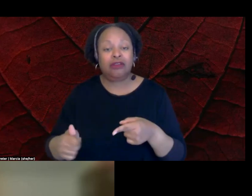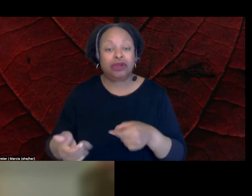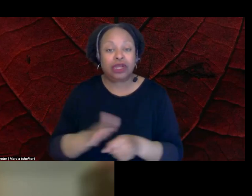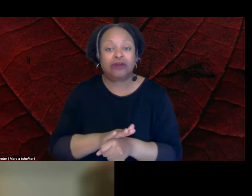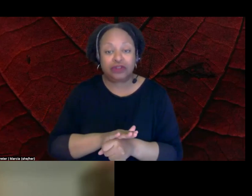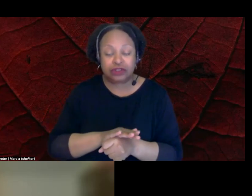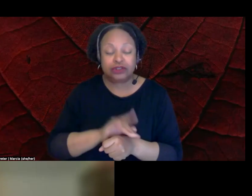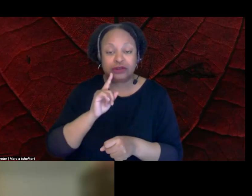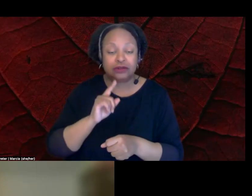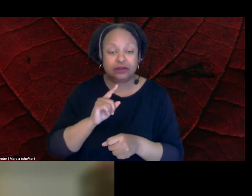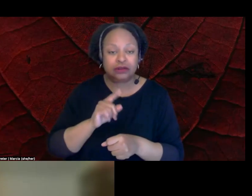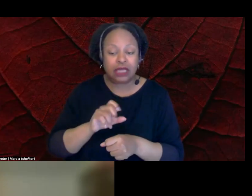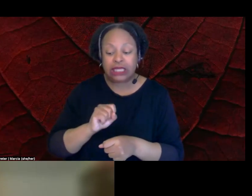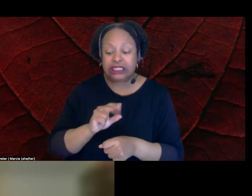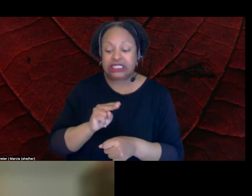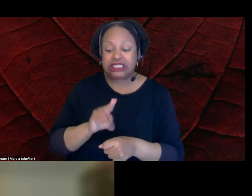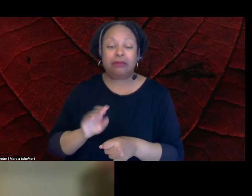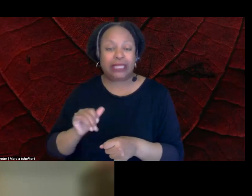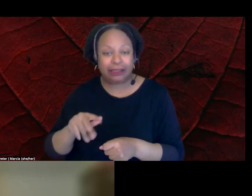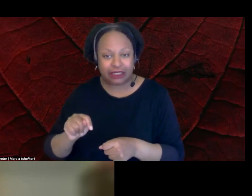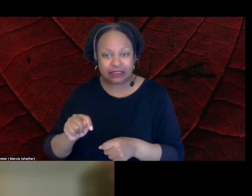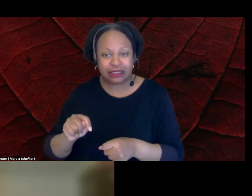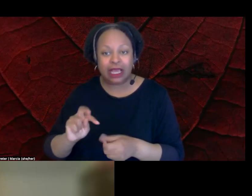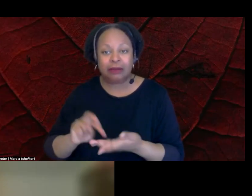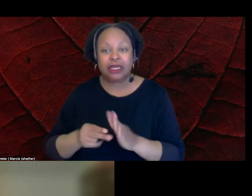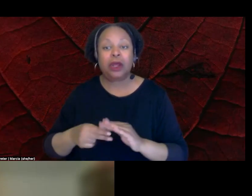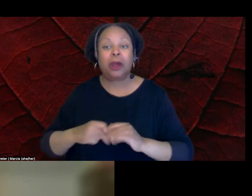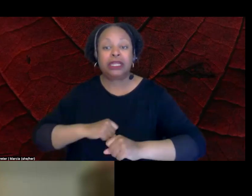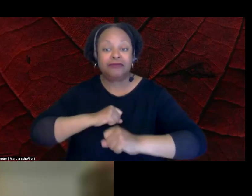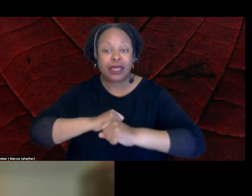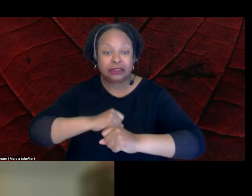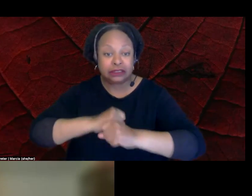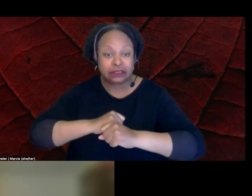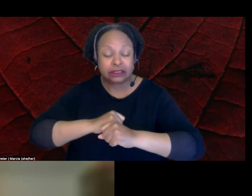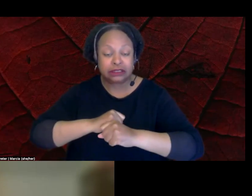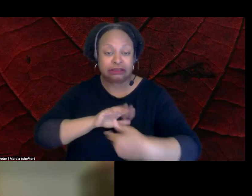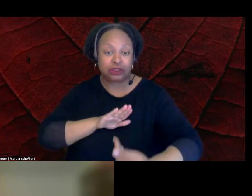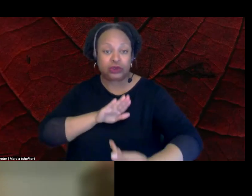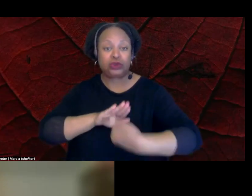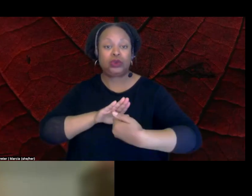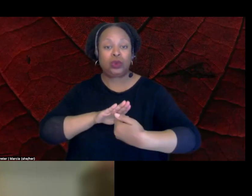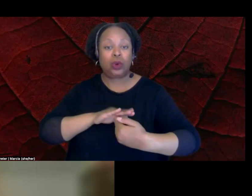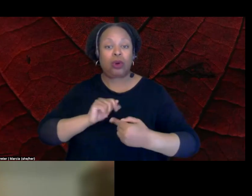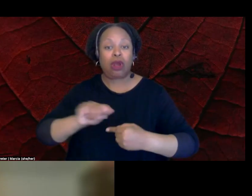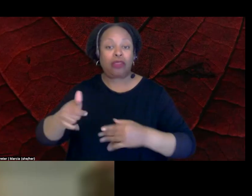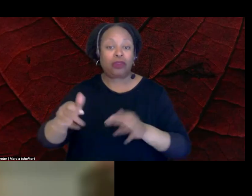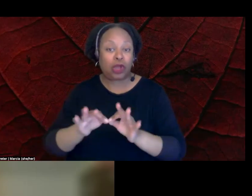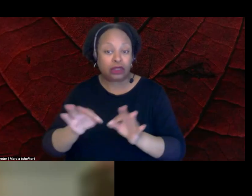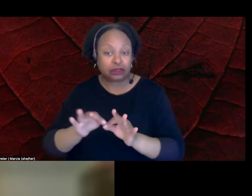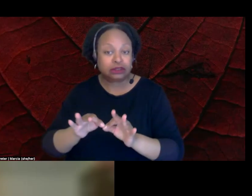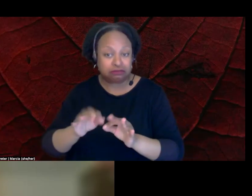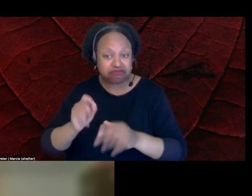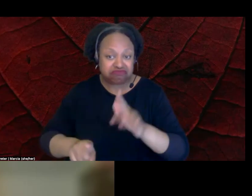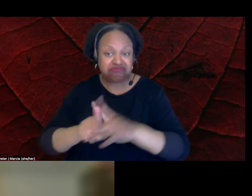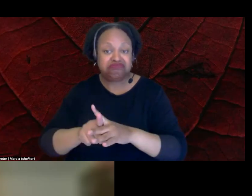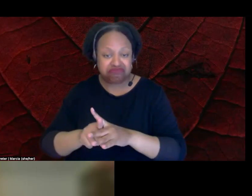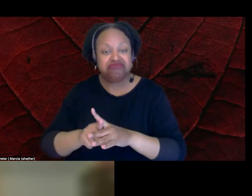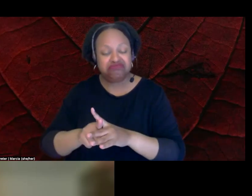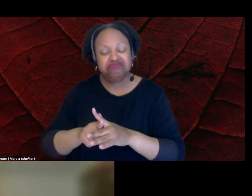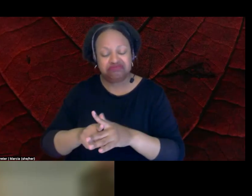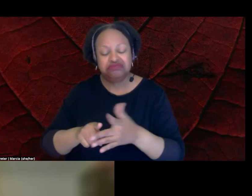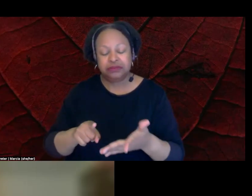both the defense and more proactively outlooking costs that could occur. And the underwriting piece of it really comes down